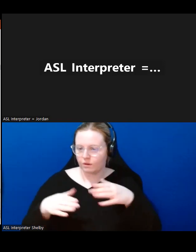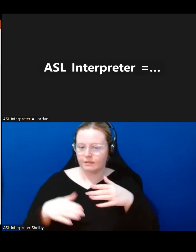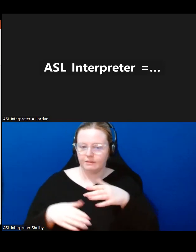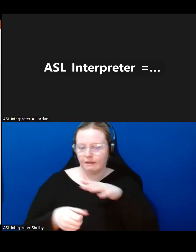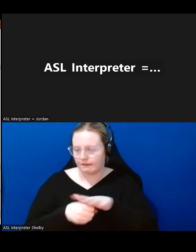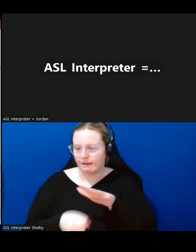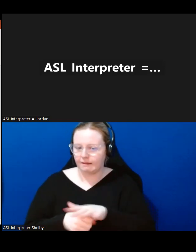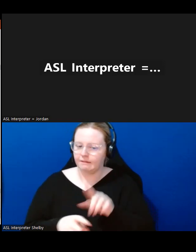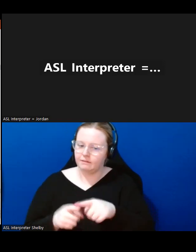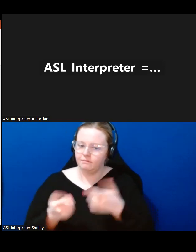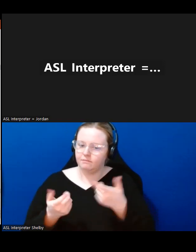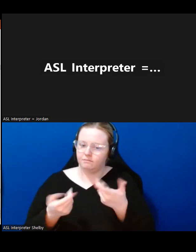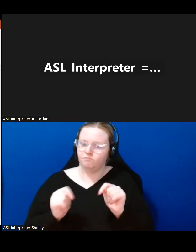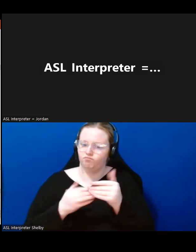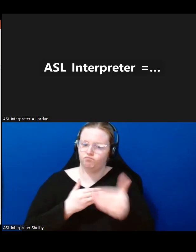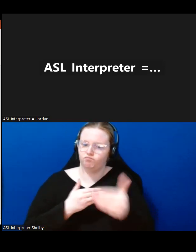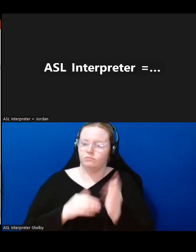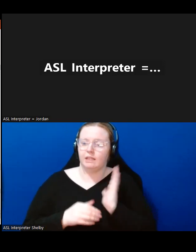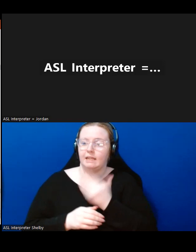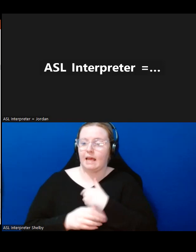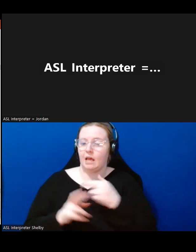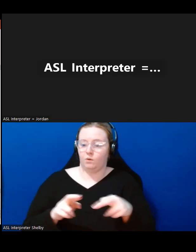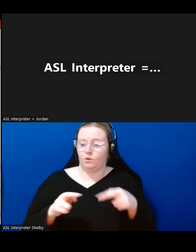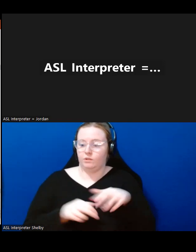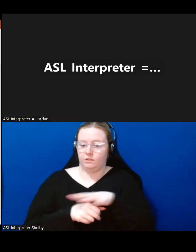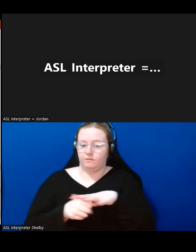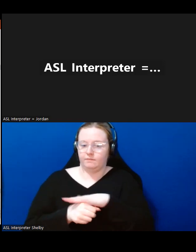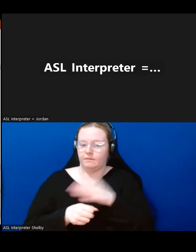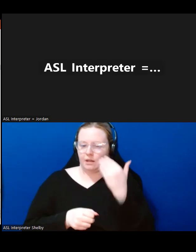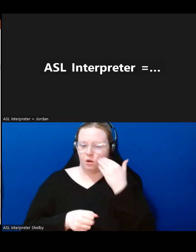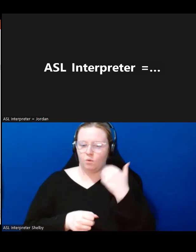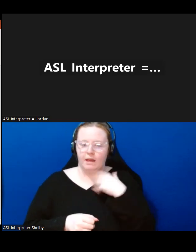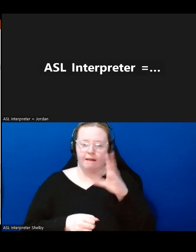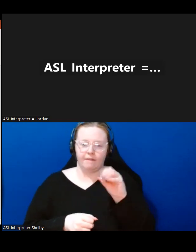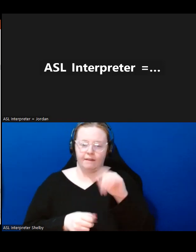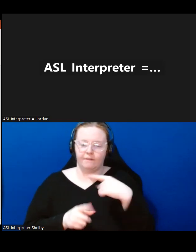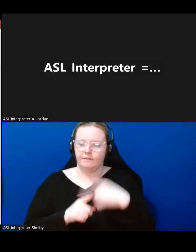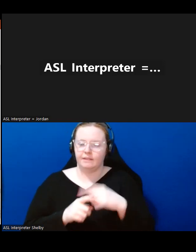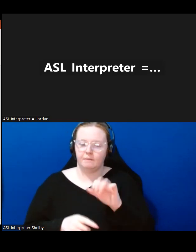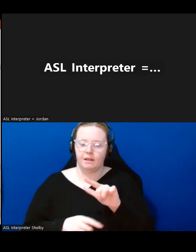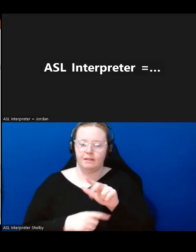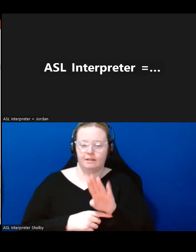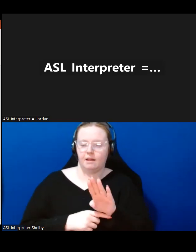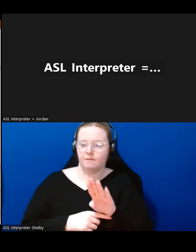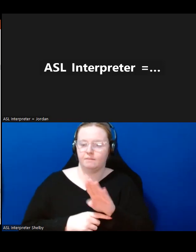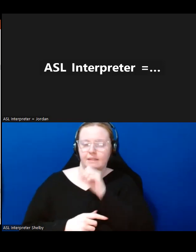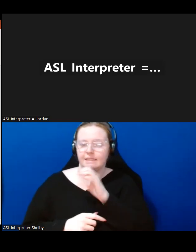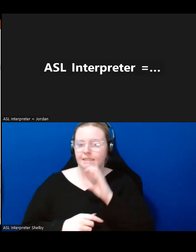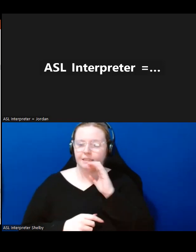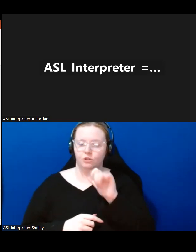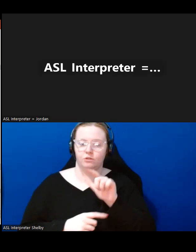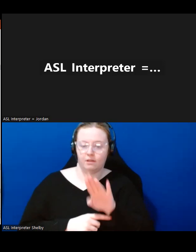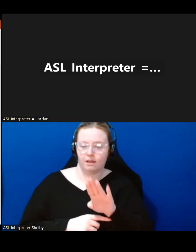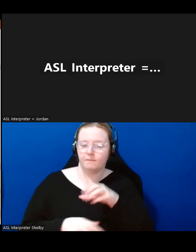In our region, I know there are a lot of 50+ clubs and seniors clubs and that in the